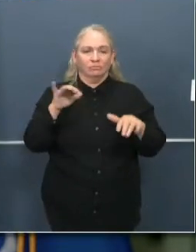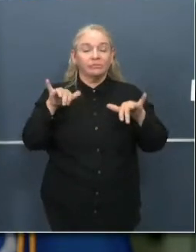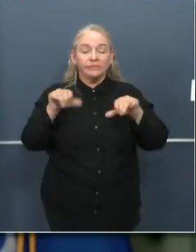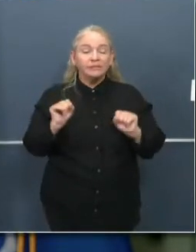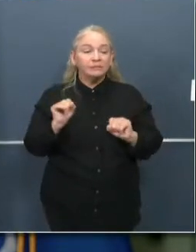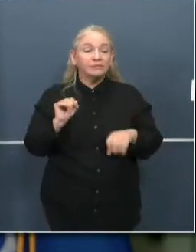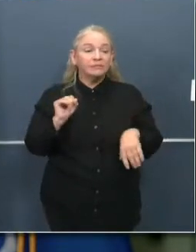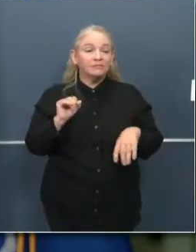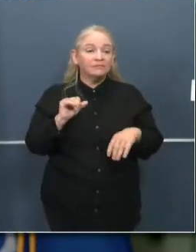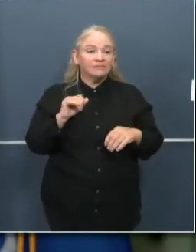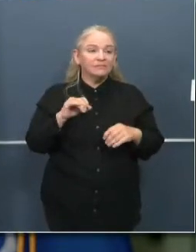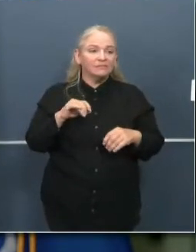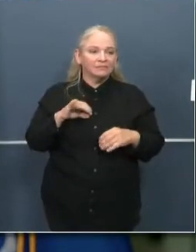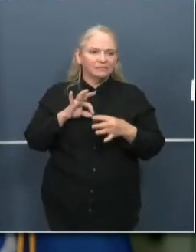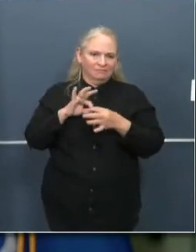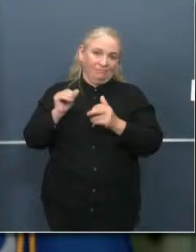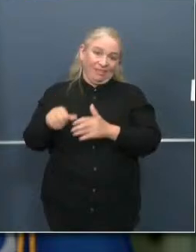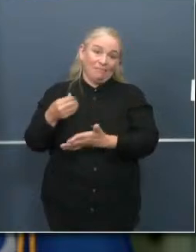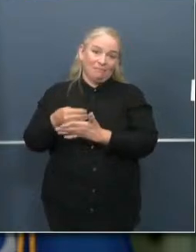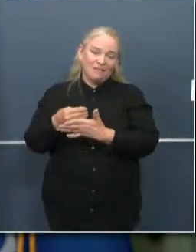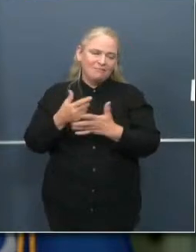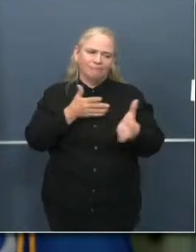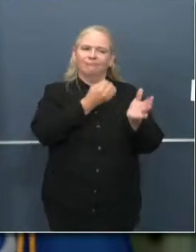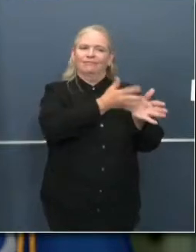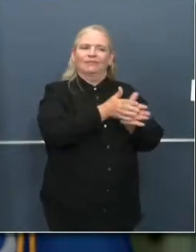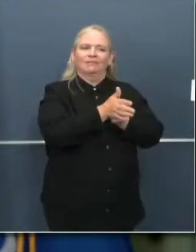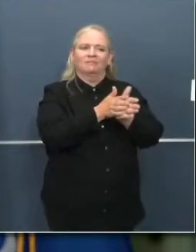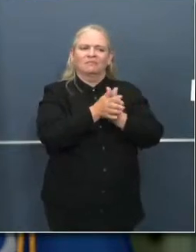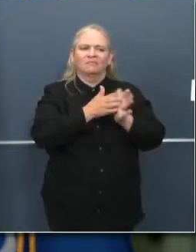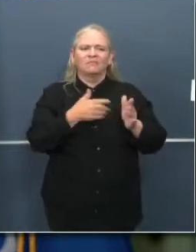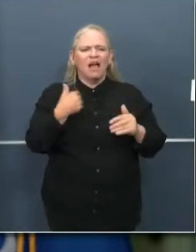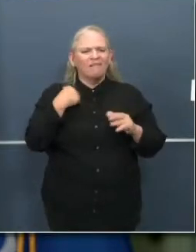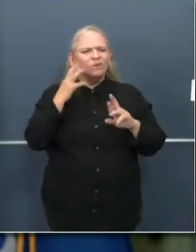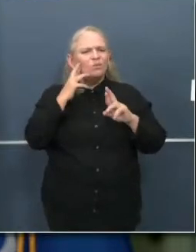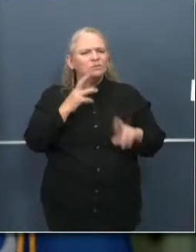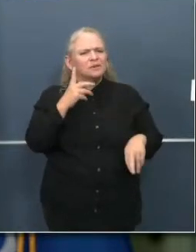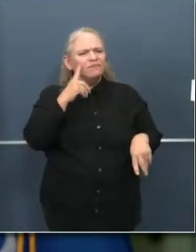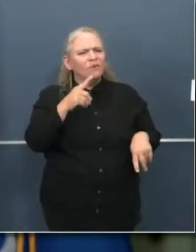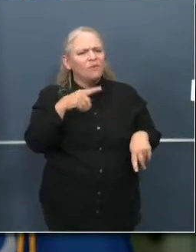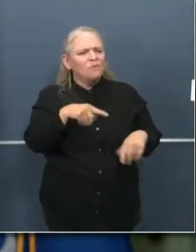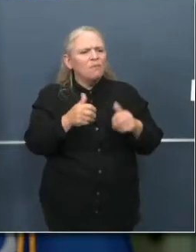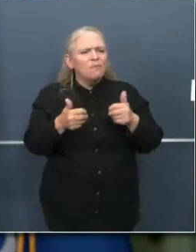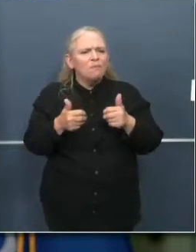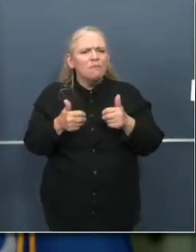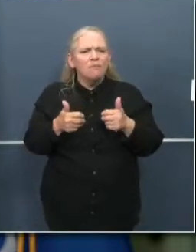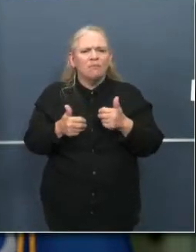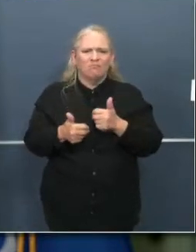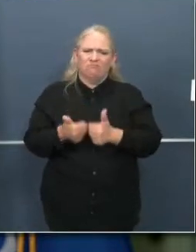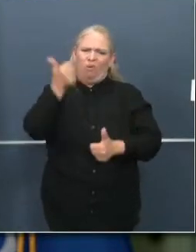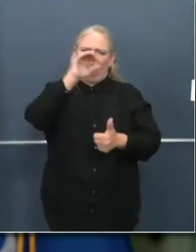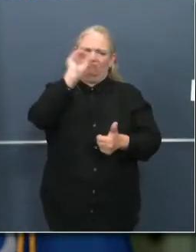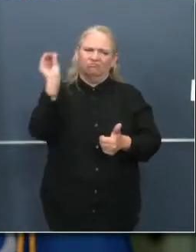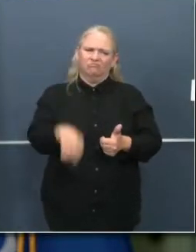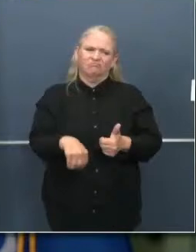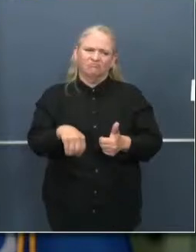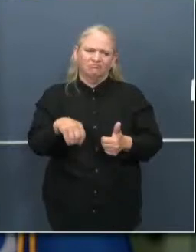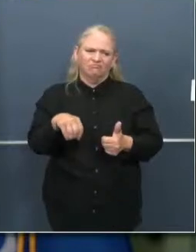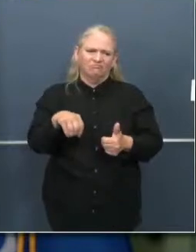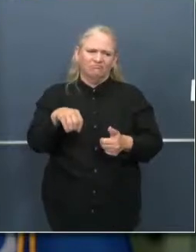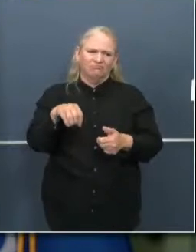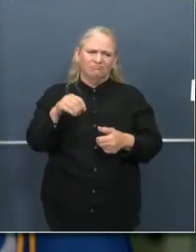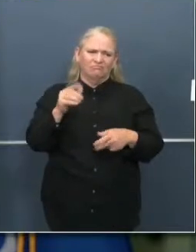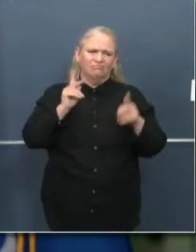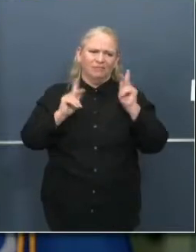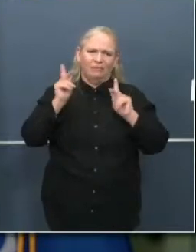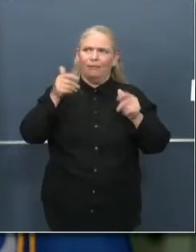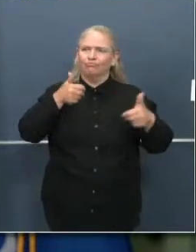majority of officials in Orange County that want to do the right thing. If there are a handful that don't, we'll work through them, around